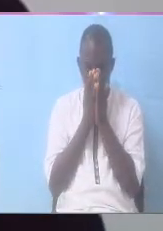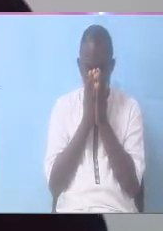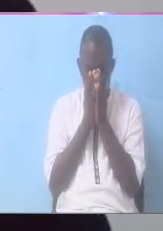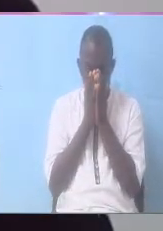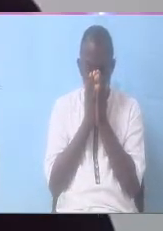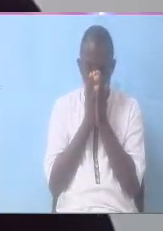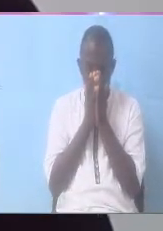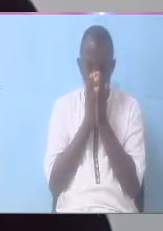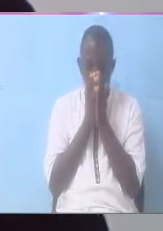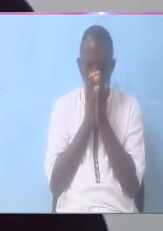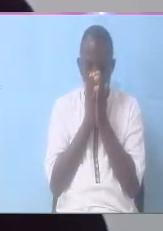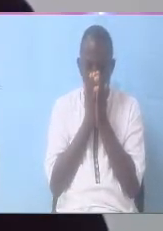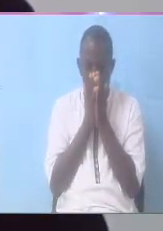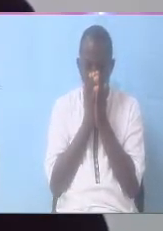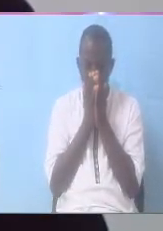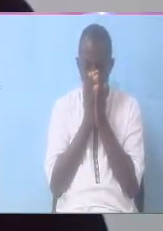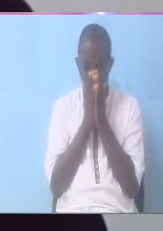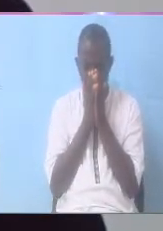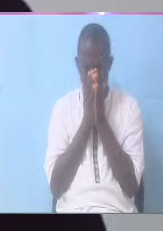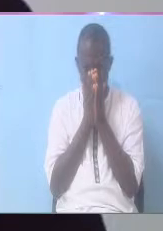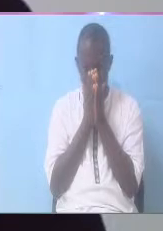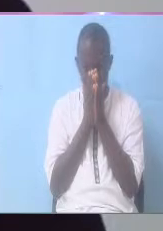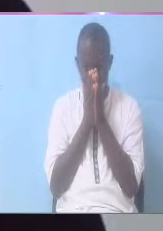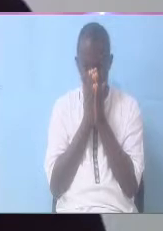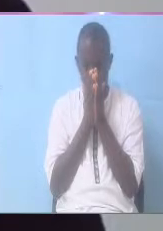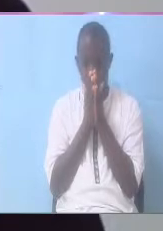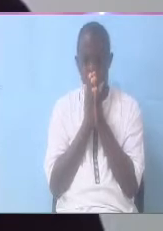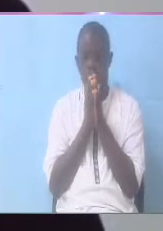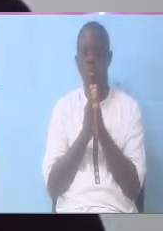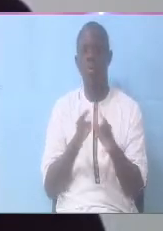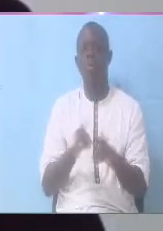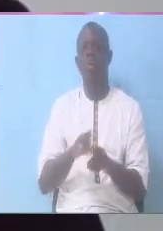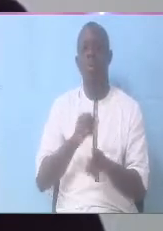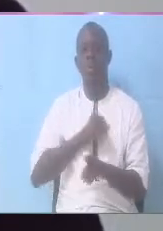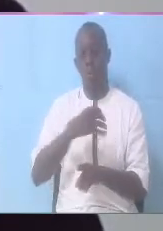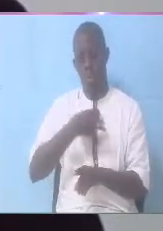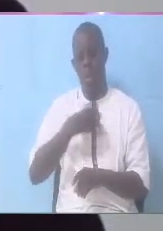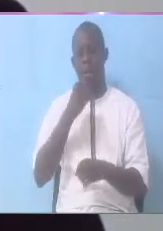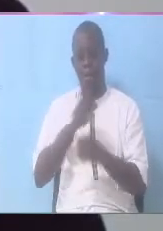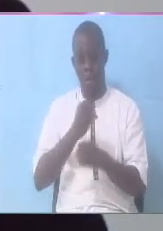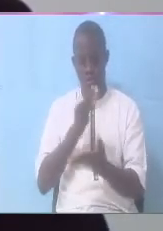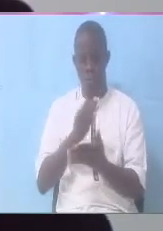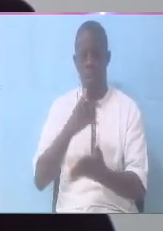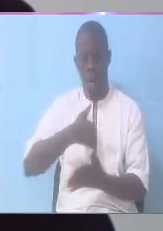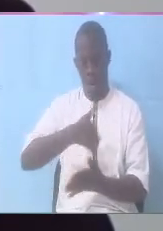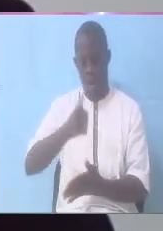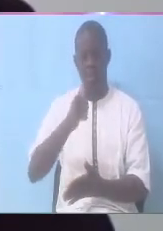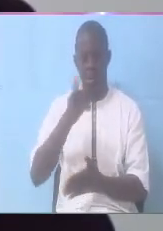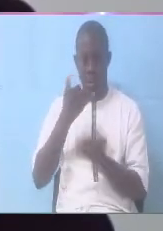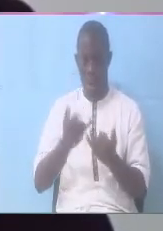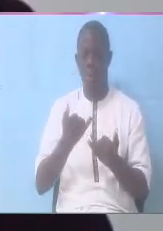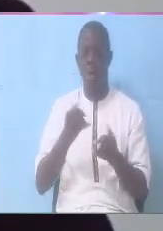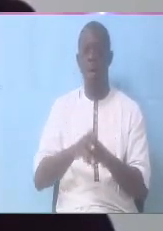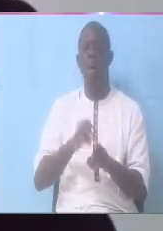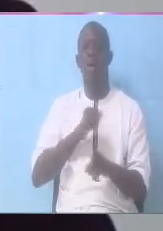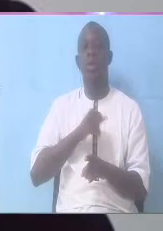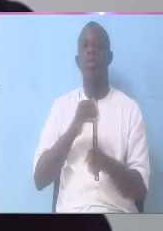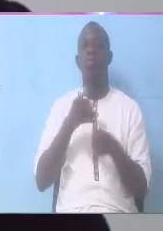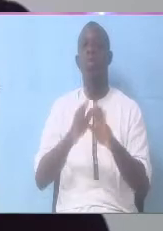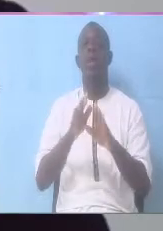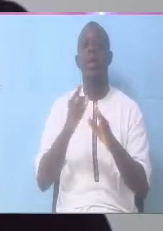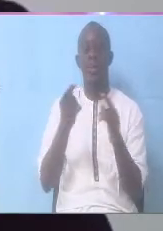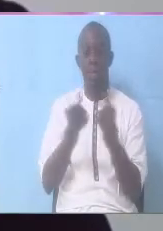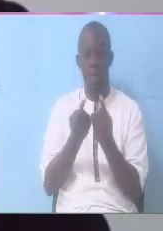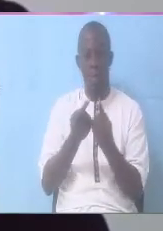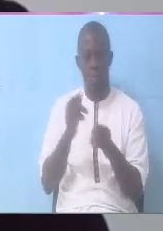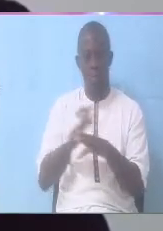And he said, I'm not trying to, I just want to be honest here. He said, based on like what they gave him